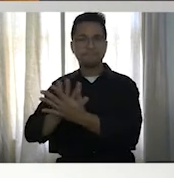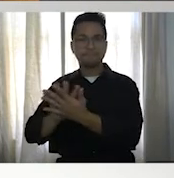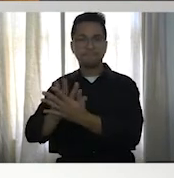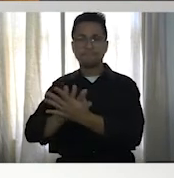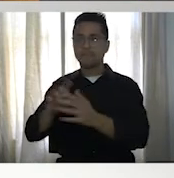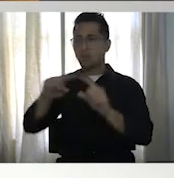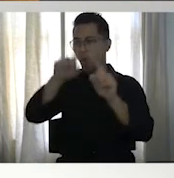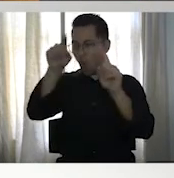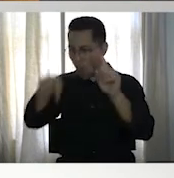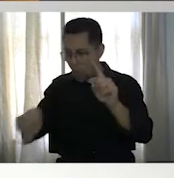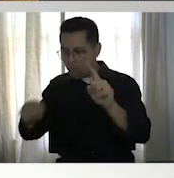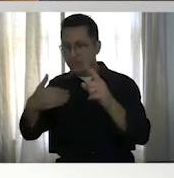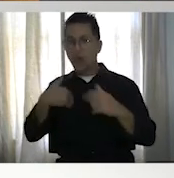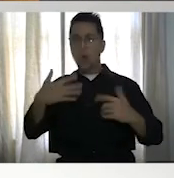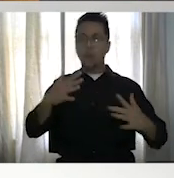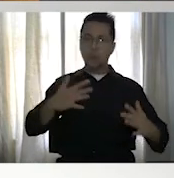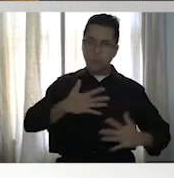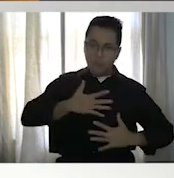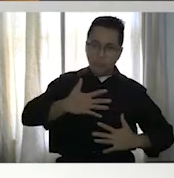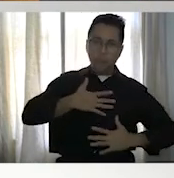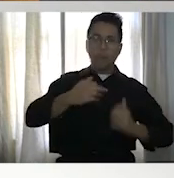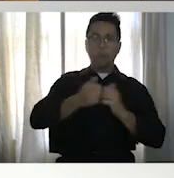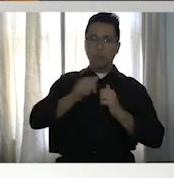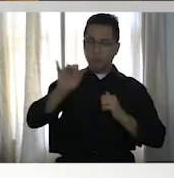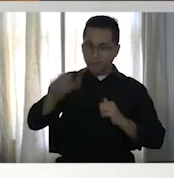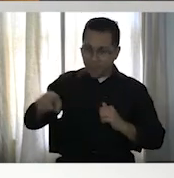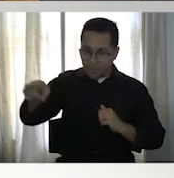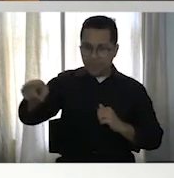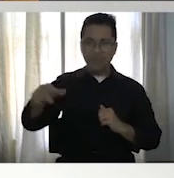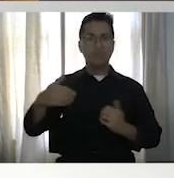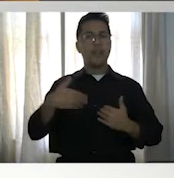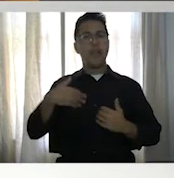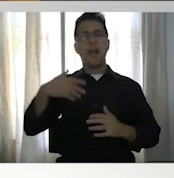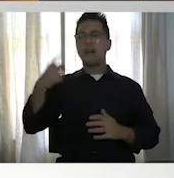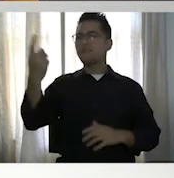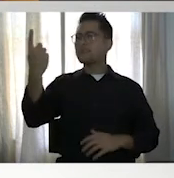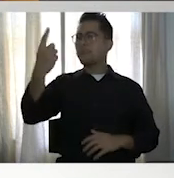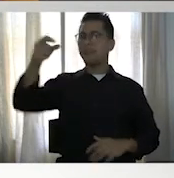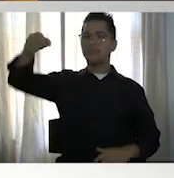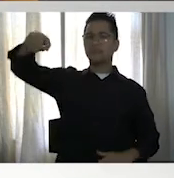then goes down. So we do breathing with that. I have a little drip